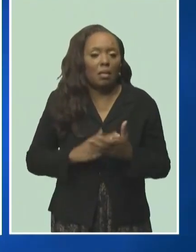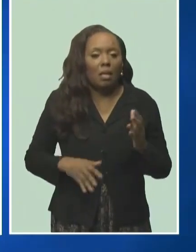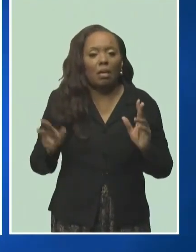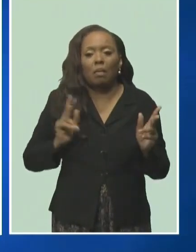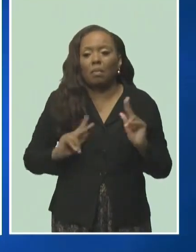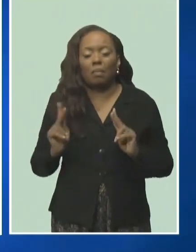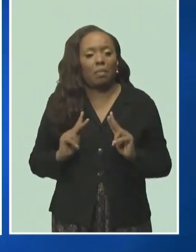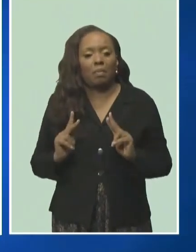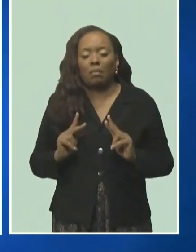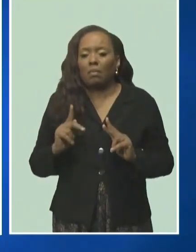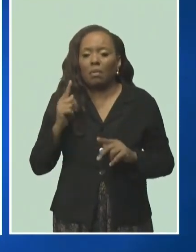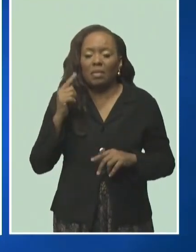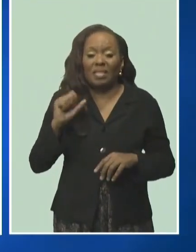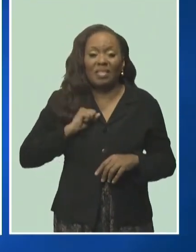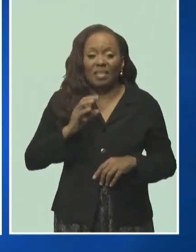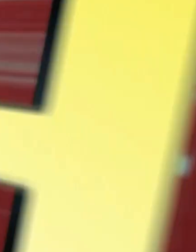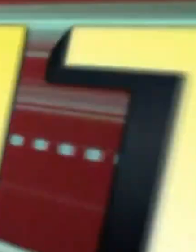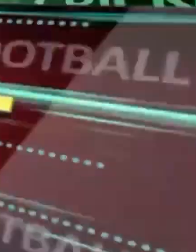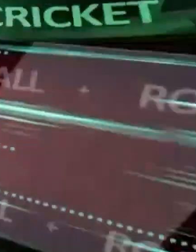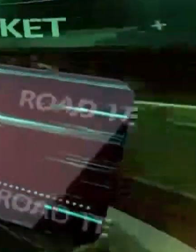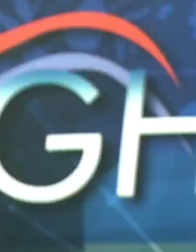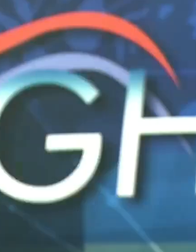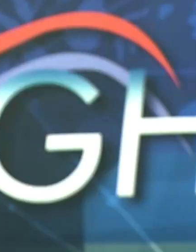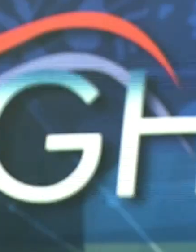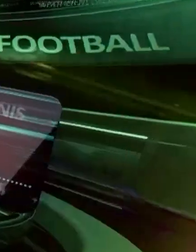of their own because they were arriving to work 3 hours late.